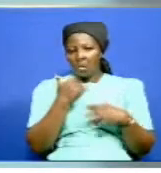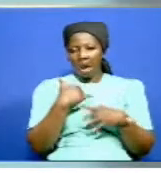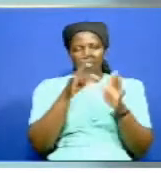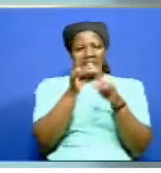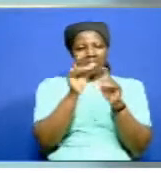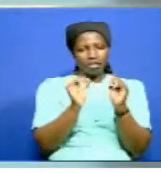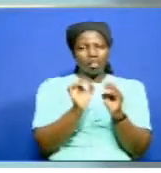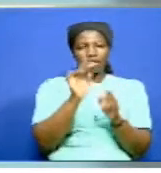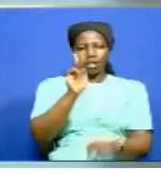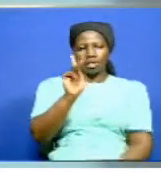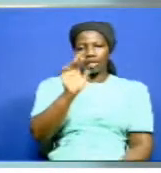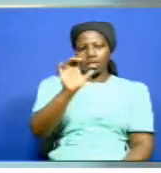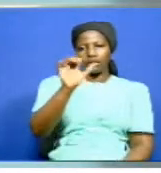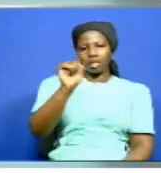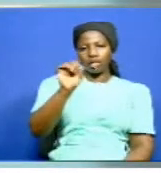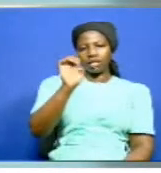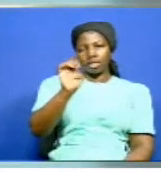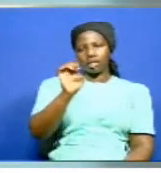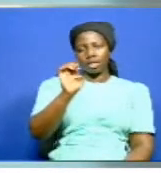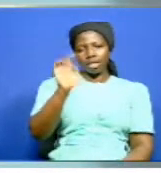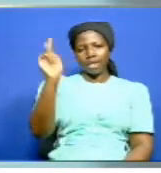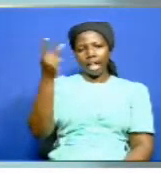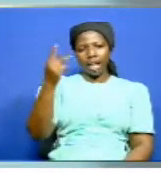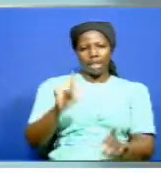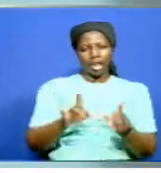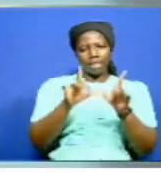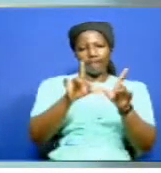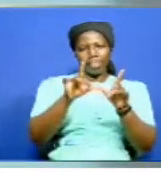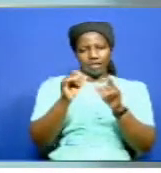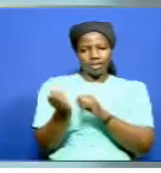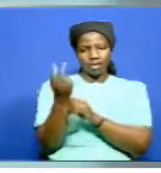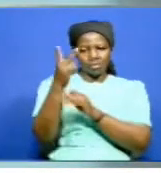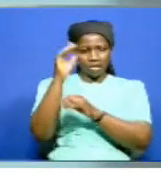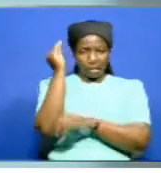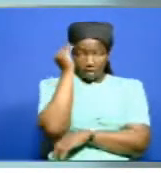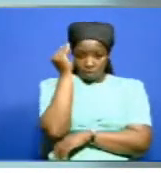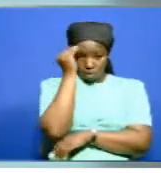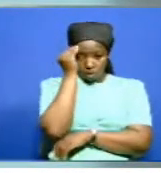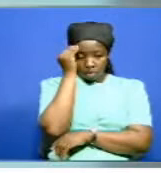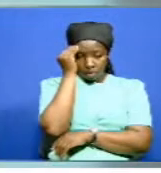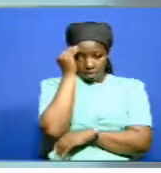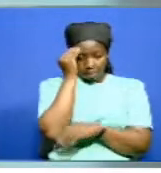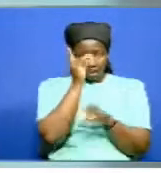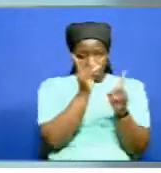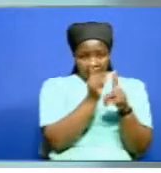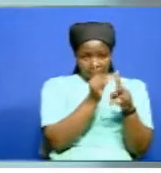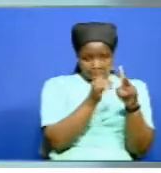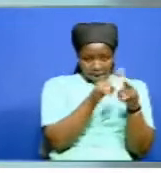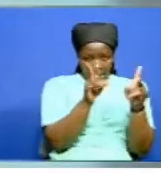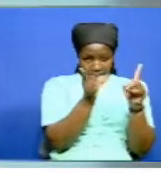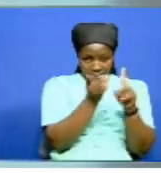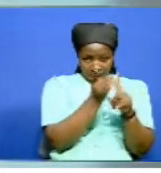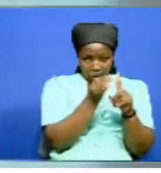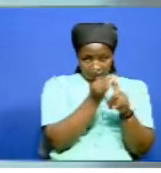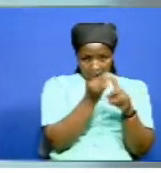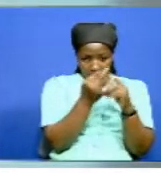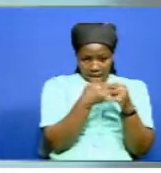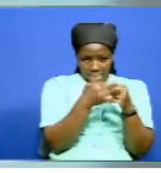For KCSE, that is Kenya Certificate Secondary Education, dates are from 8th of